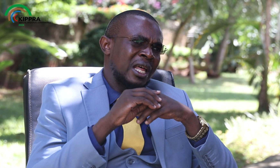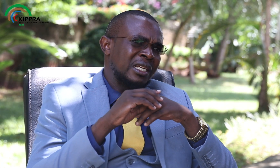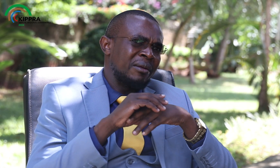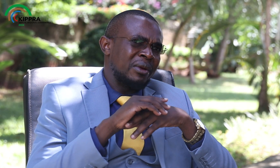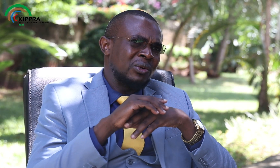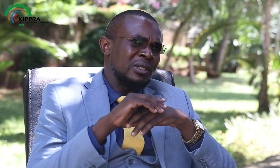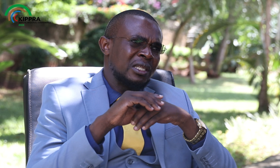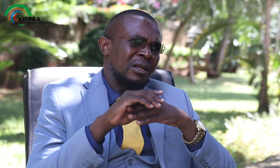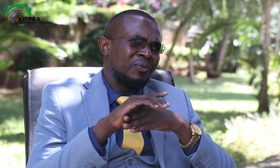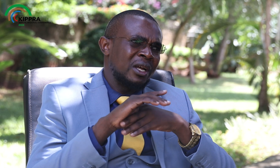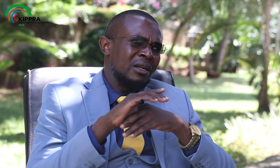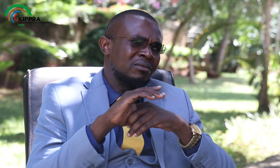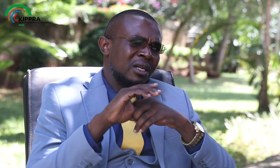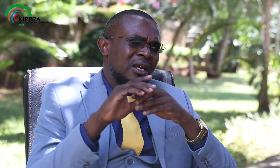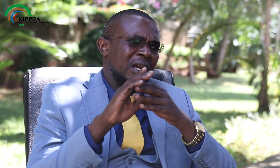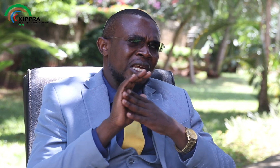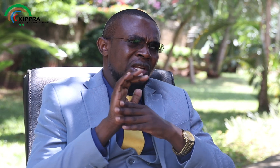was at that time